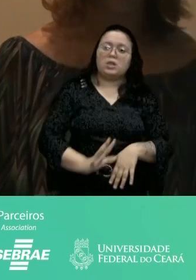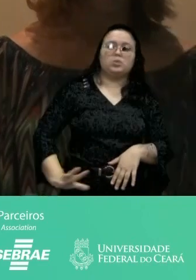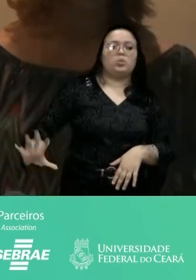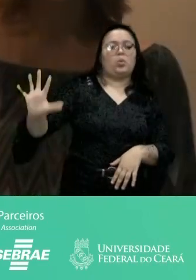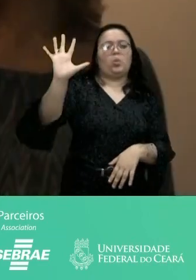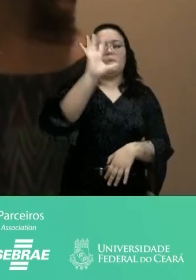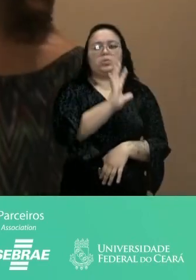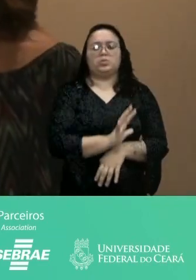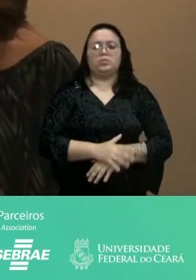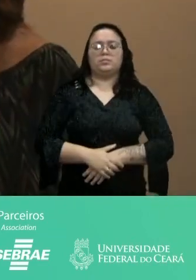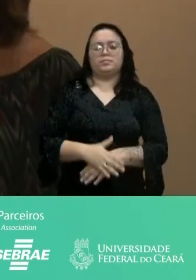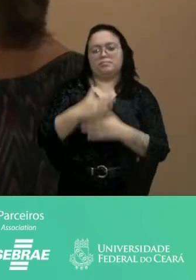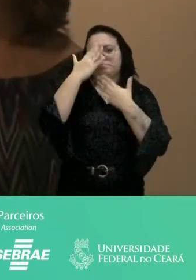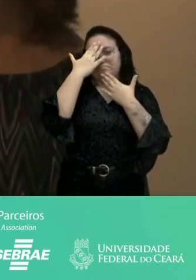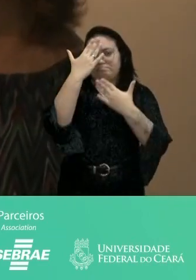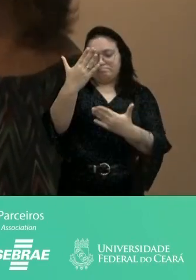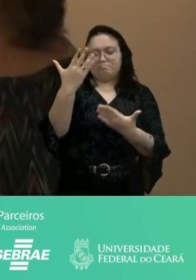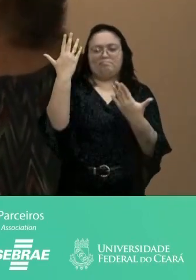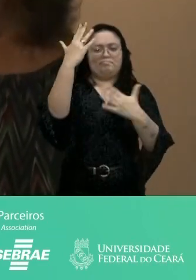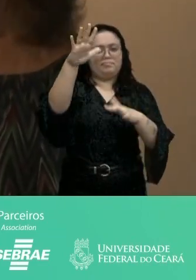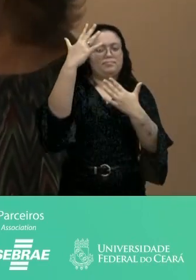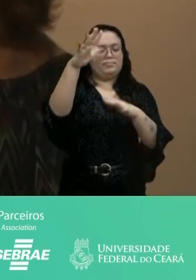Brazil. Thank you very much for your attention.